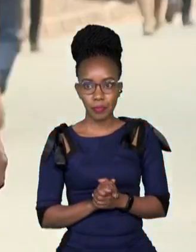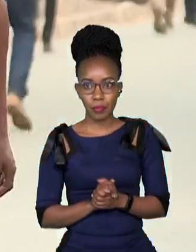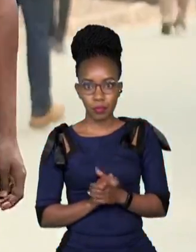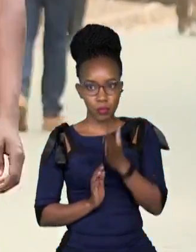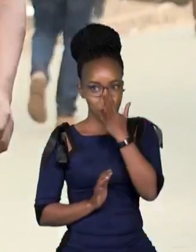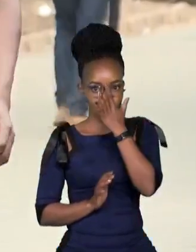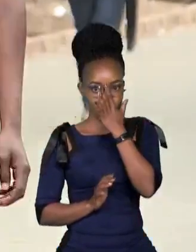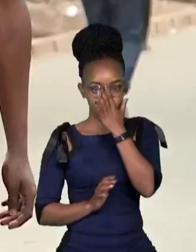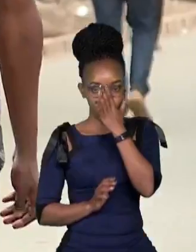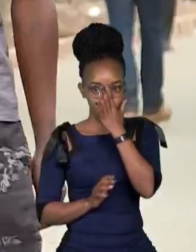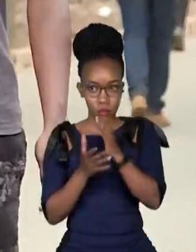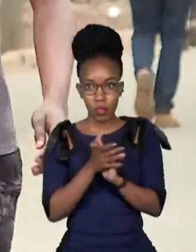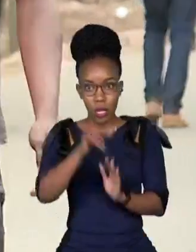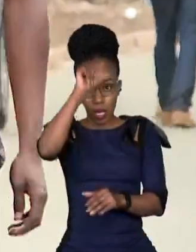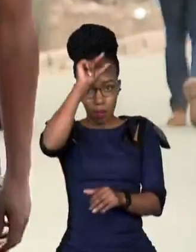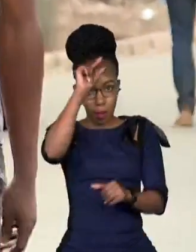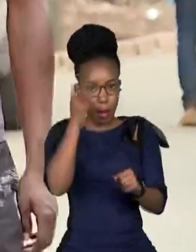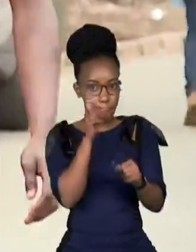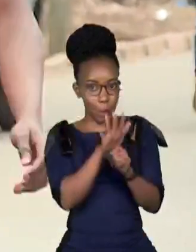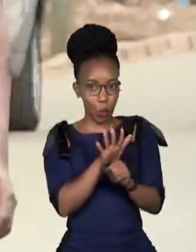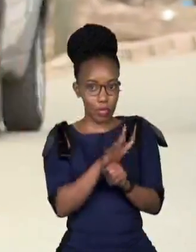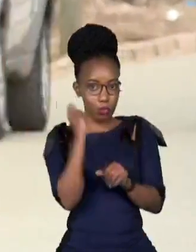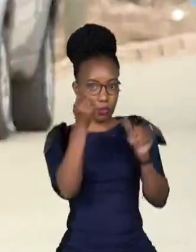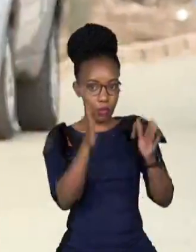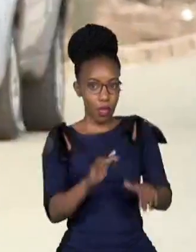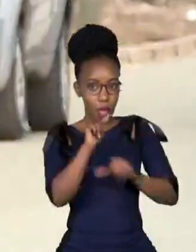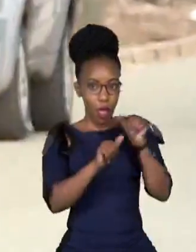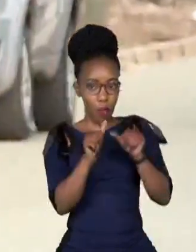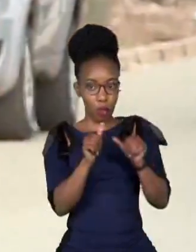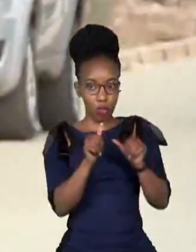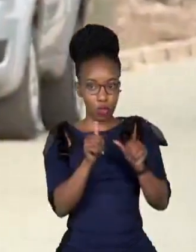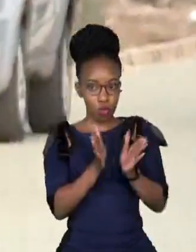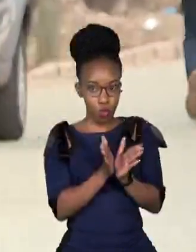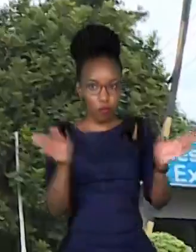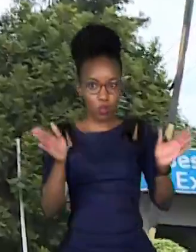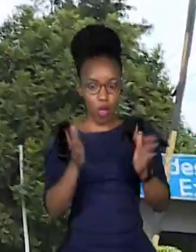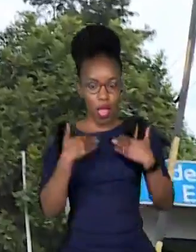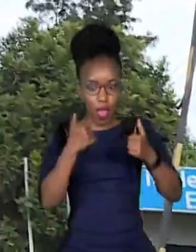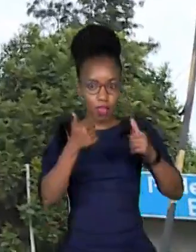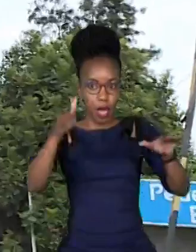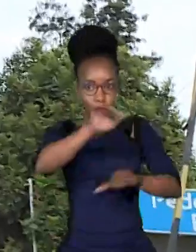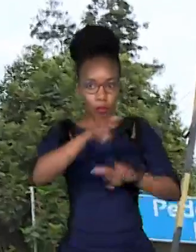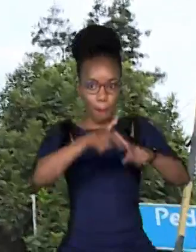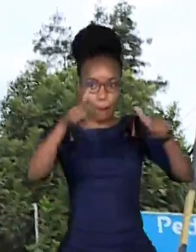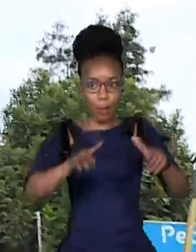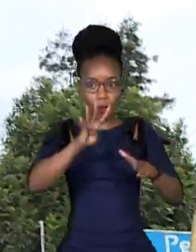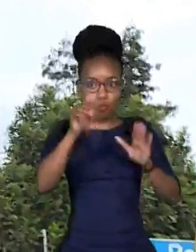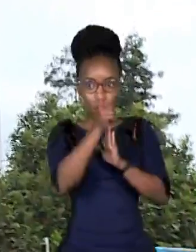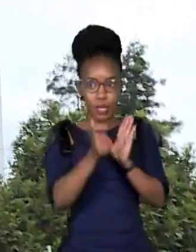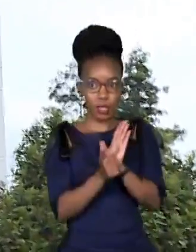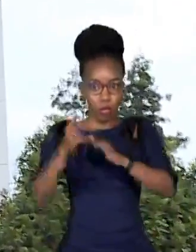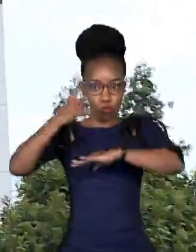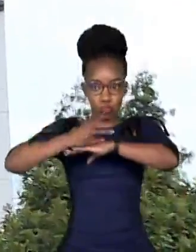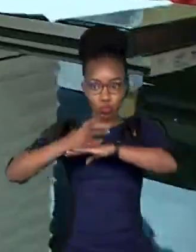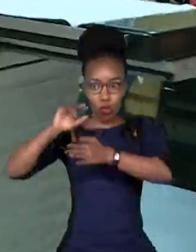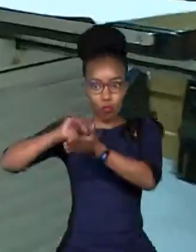The government continues to promise Kenyans on the achievement of the universal health coverage in its Big Four agenda, where with the NHIF funds, Kenya